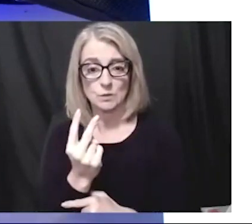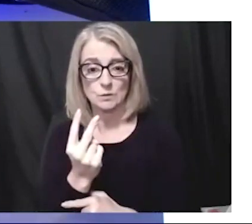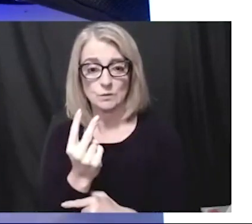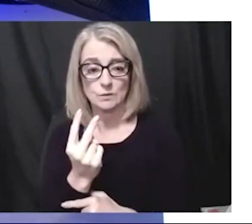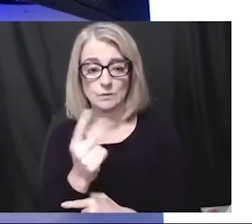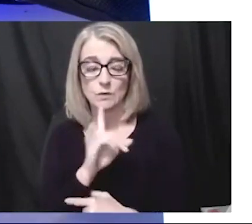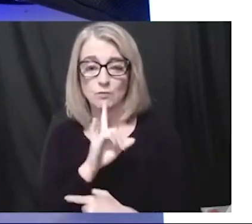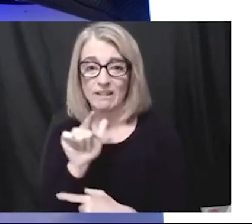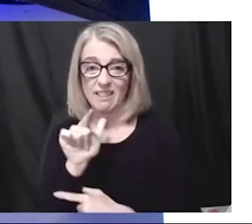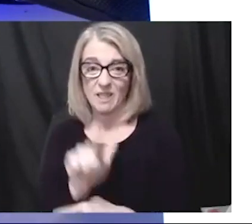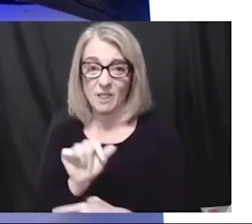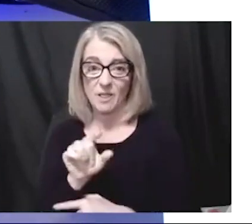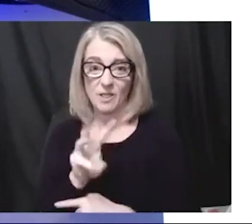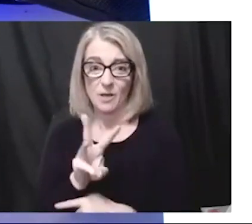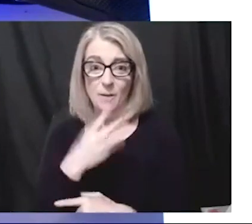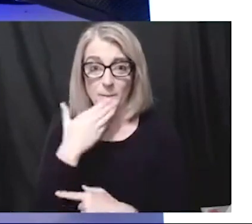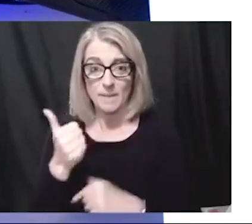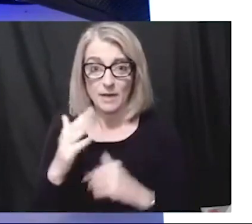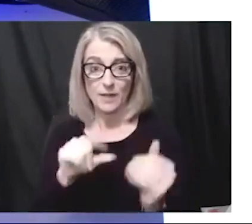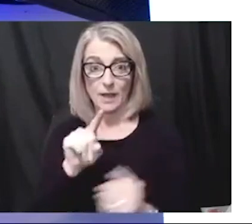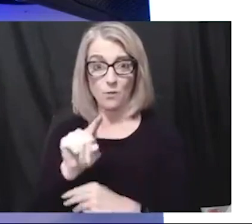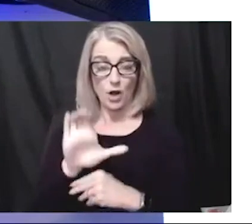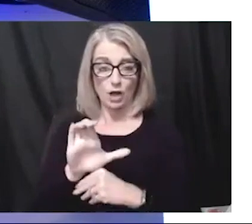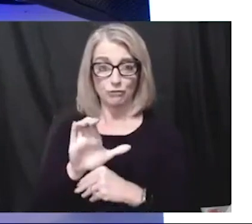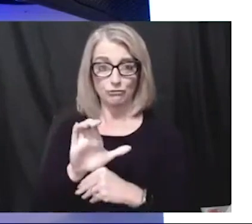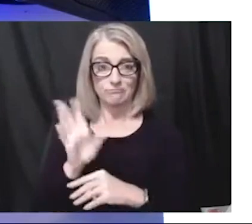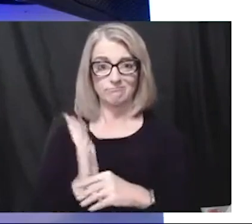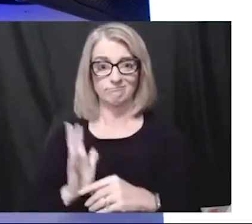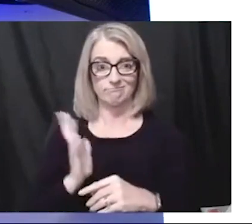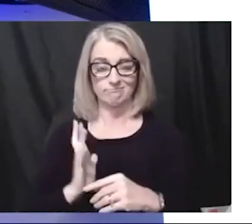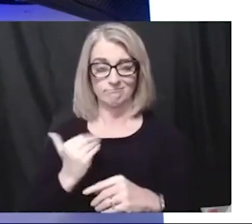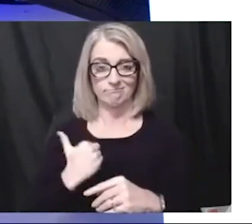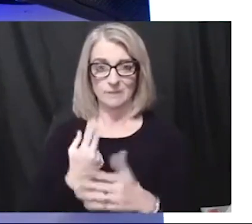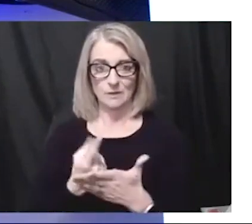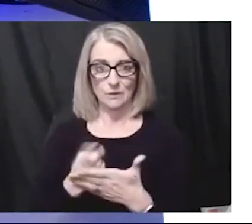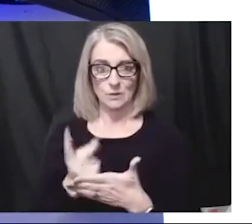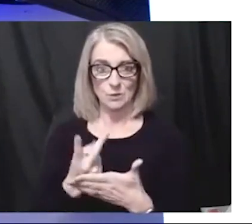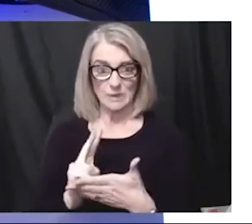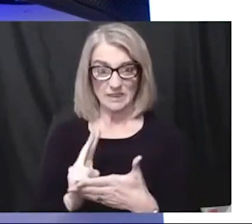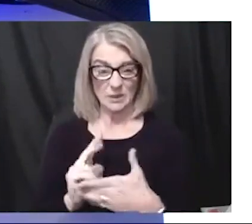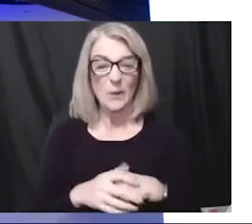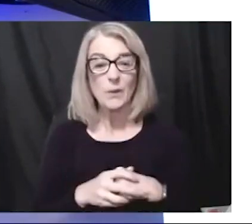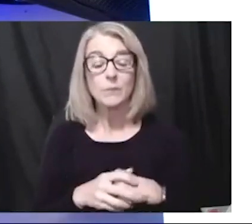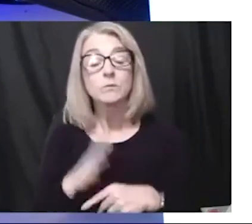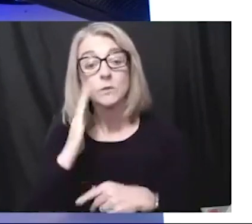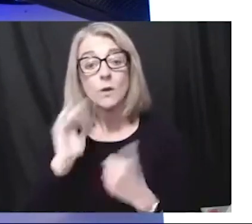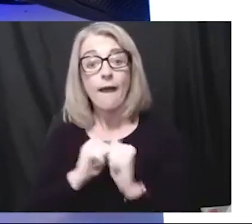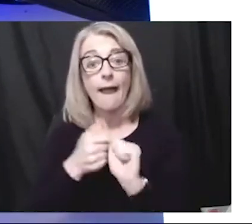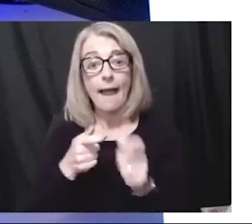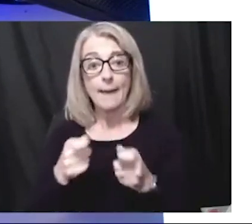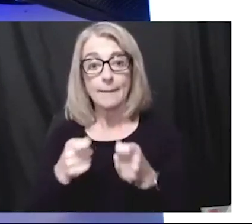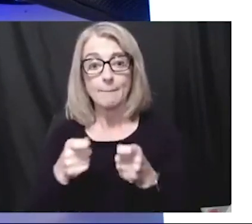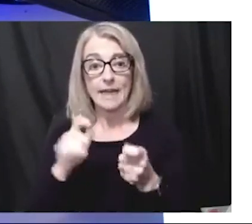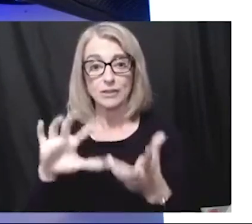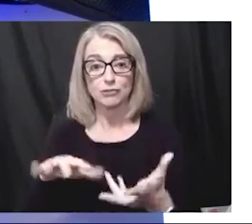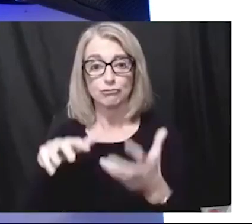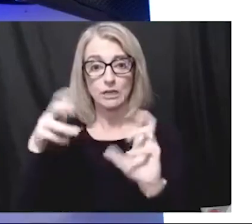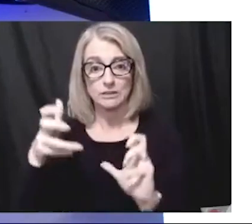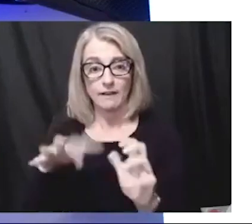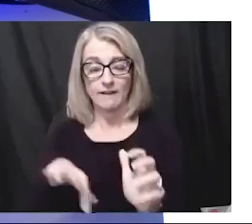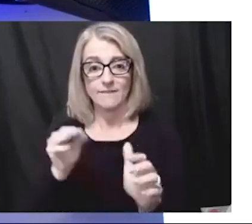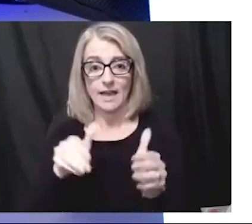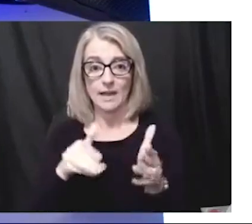low, much better than 100 where we were a few weeks ago. So we know how to manage this crisis. We know how to find our way out of